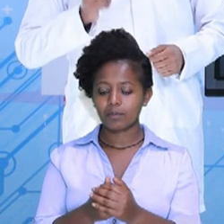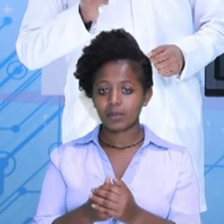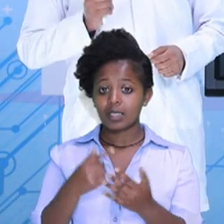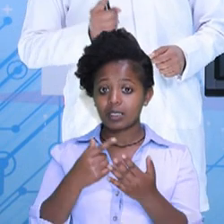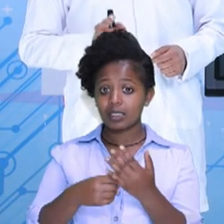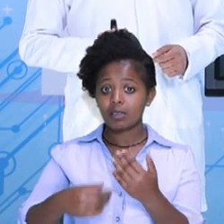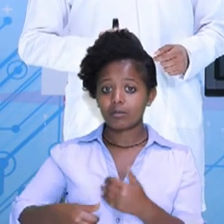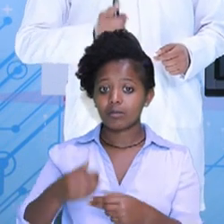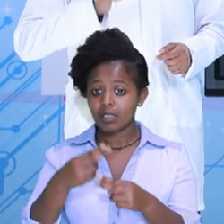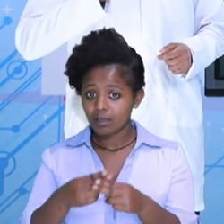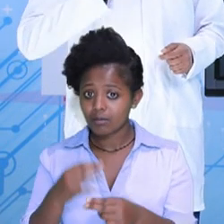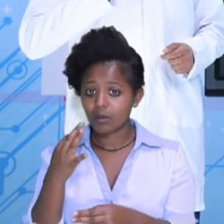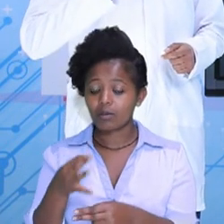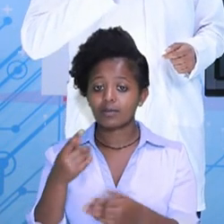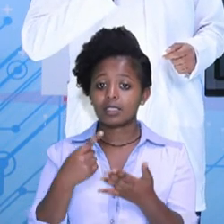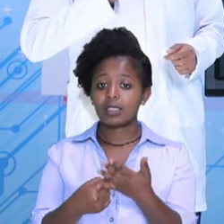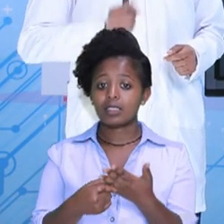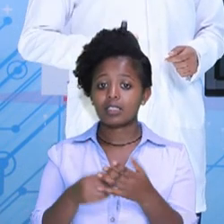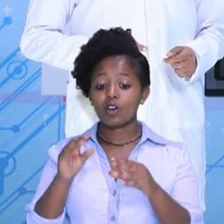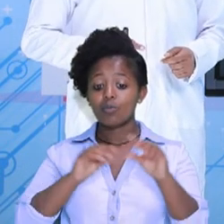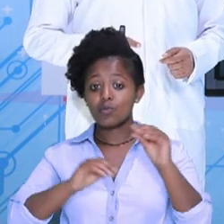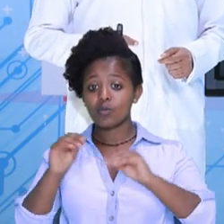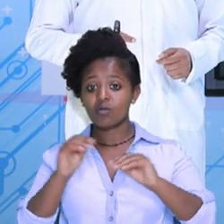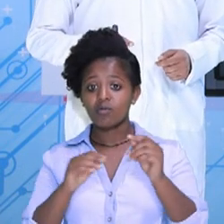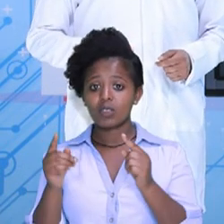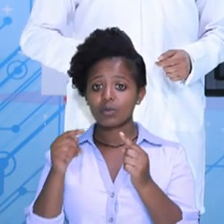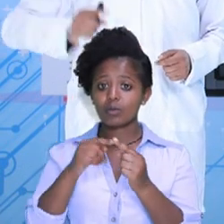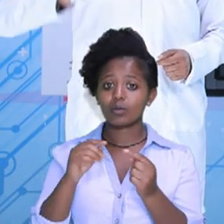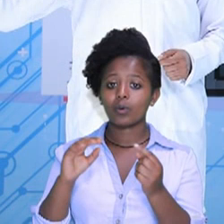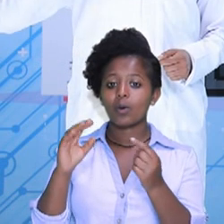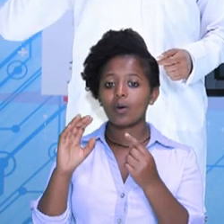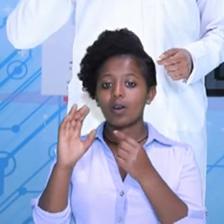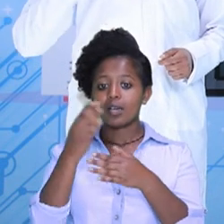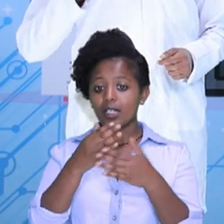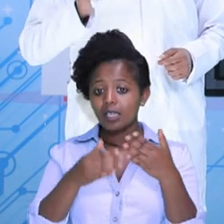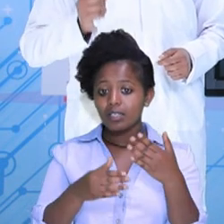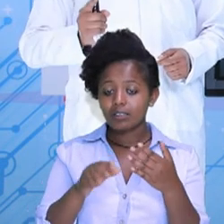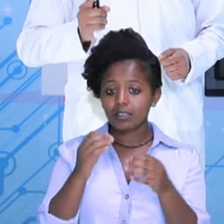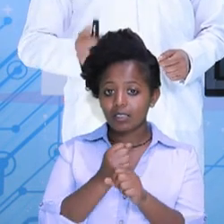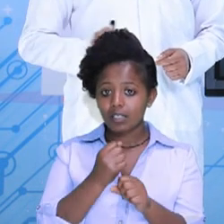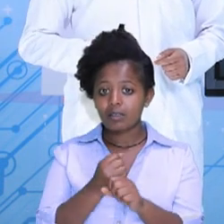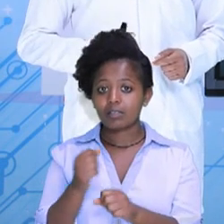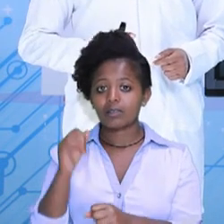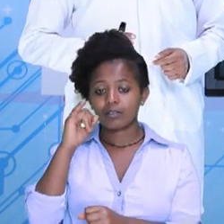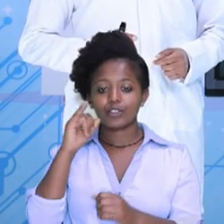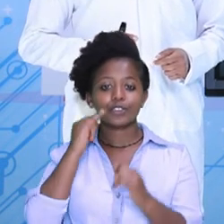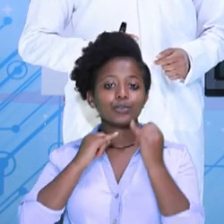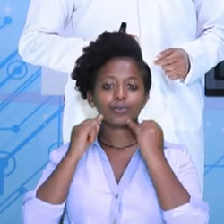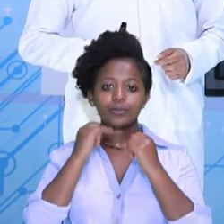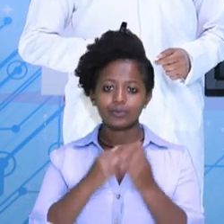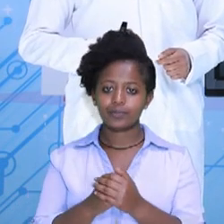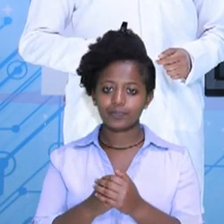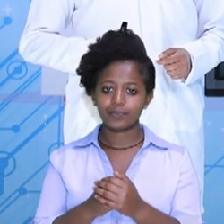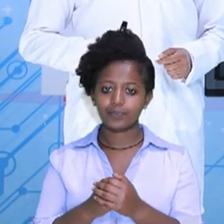The main aim of this movement to create an independent state for Jews.